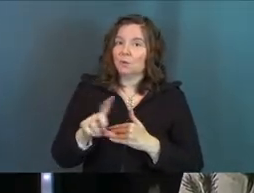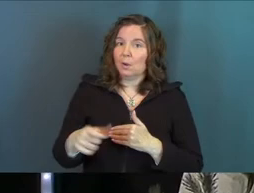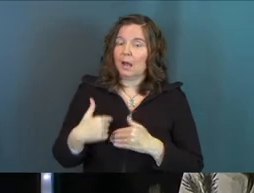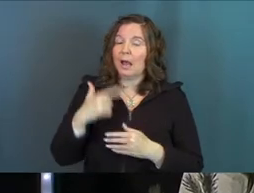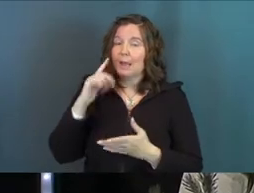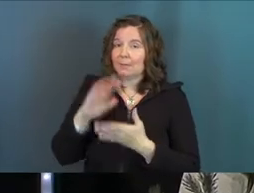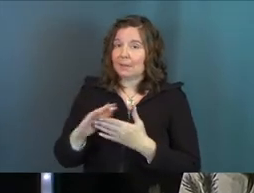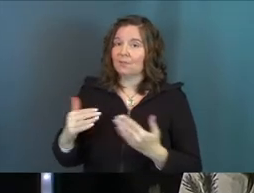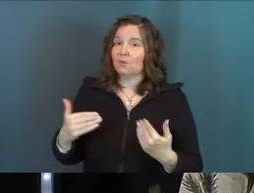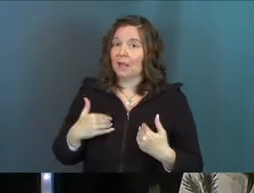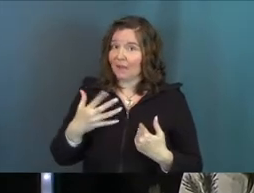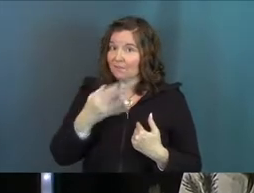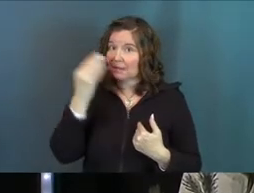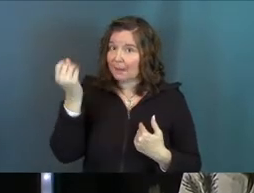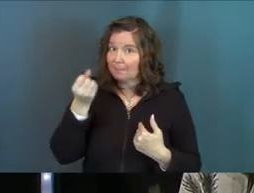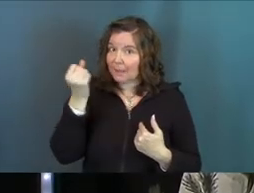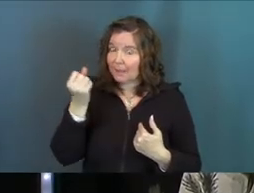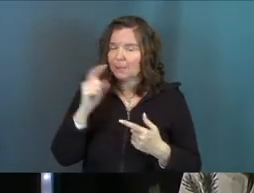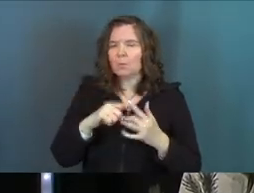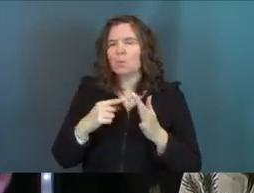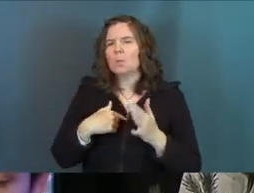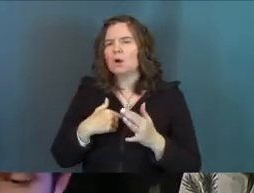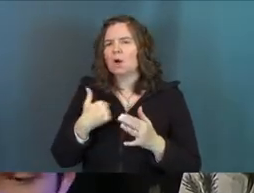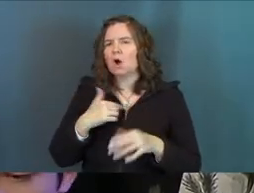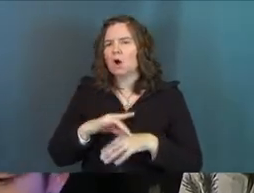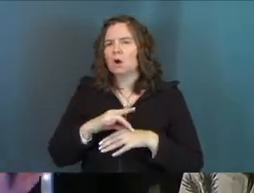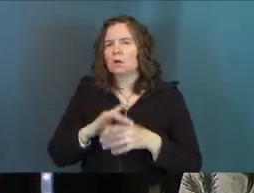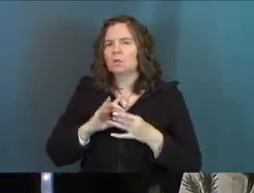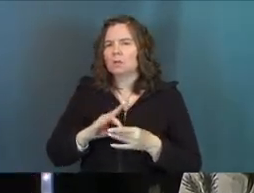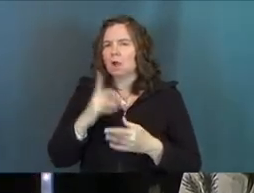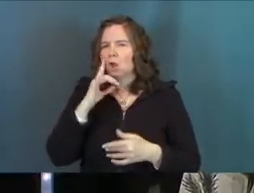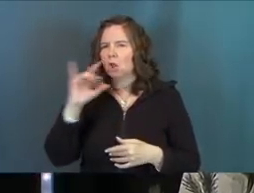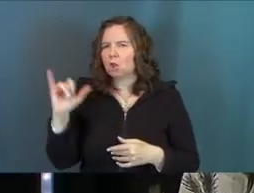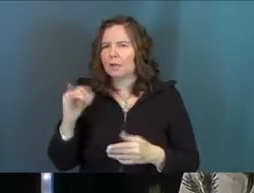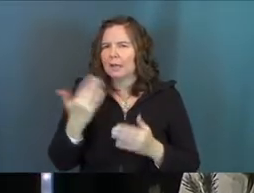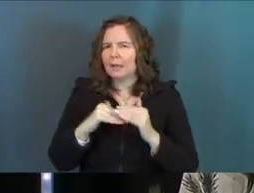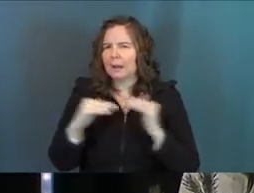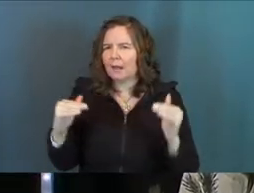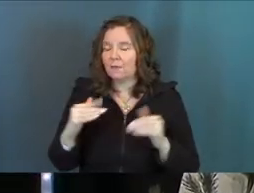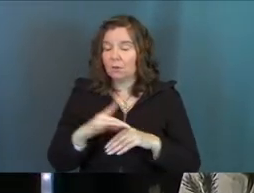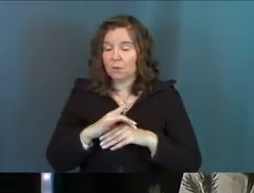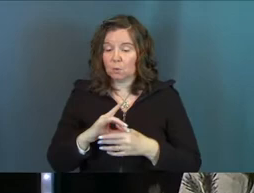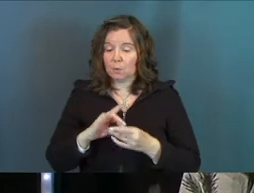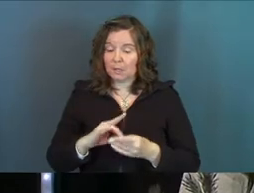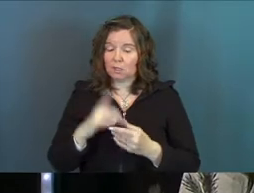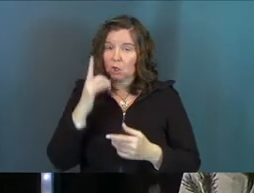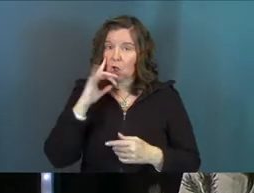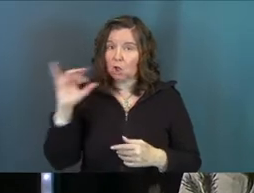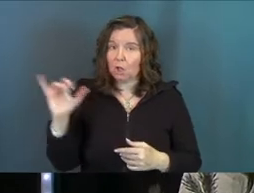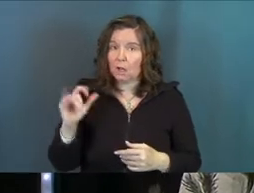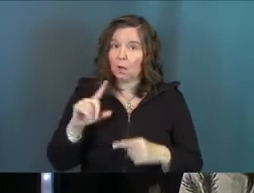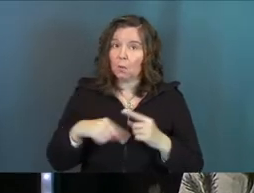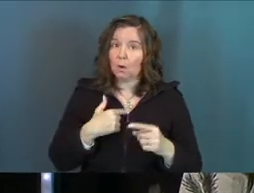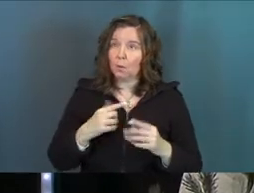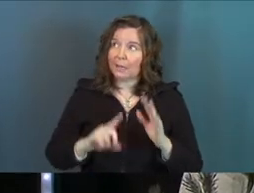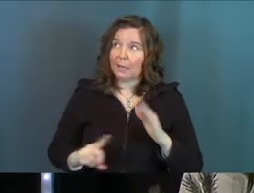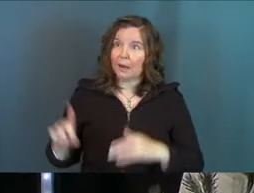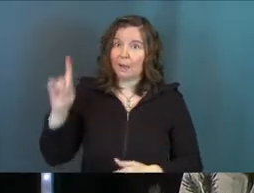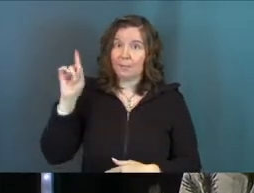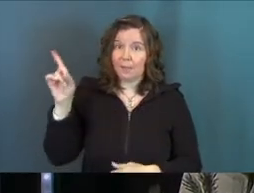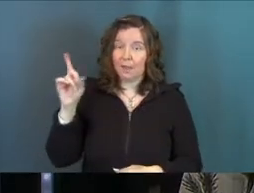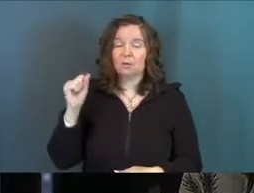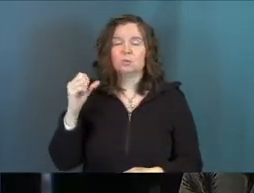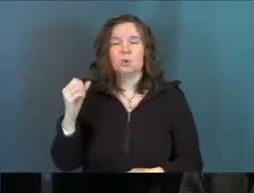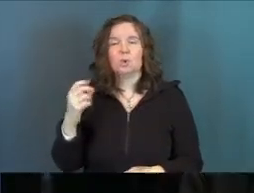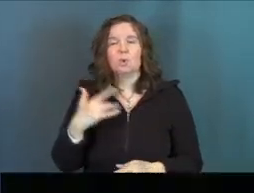I do believe we'll have the memory, but what do our earthly relationships look like in heaven? What do these relationships look like when we get up there,